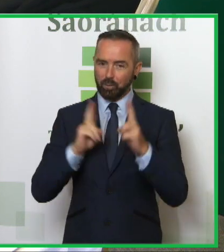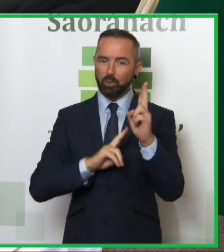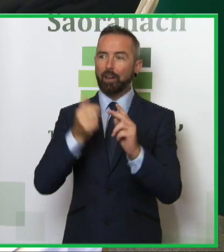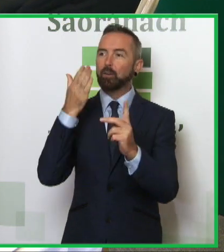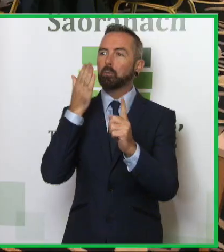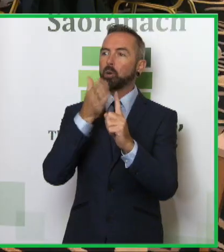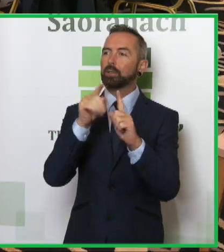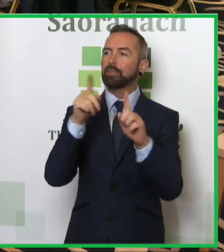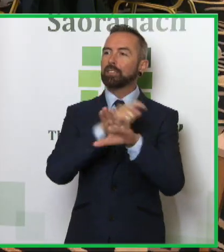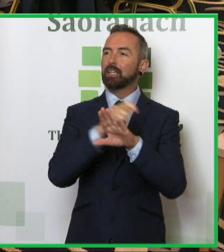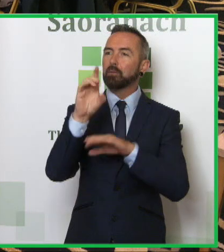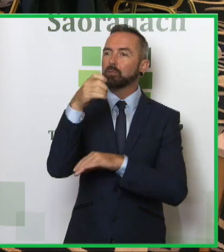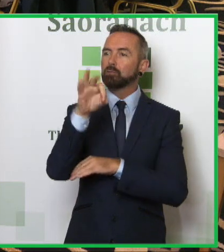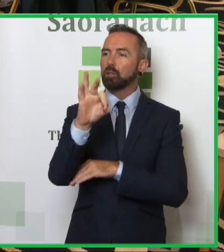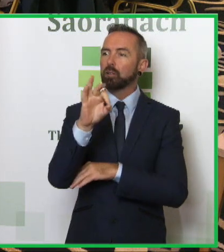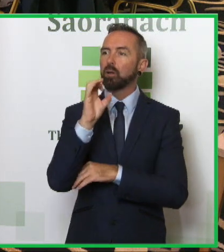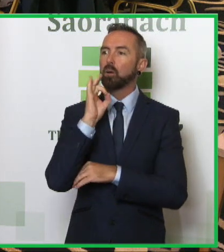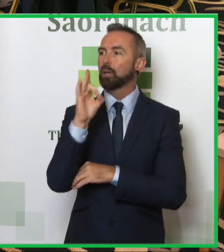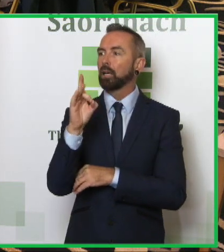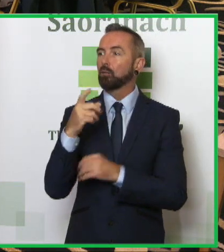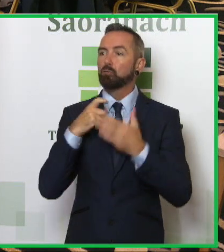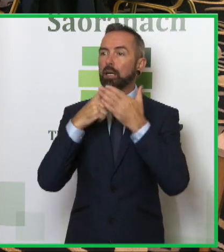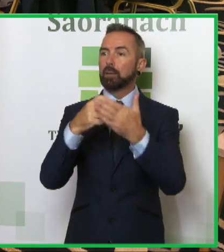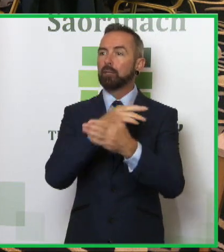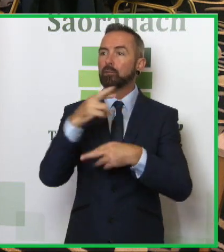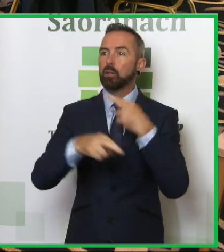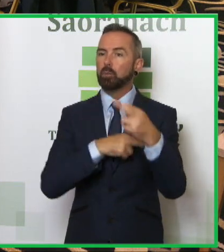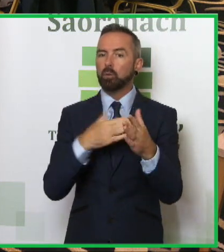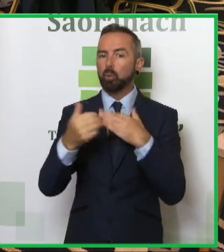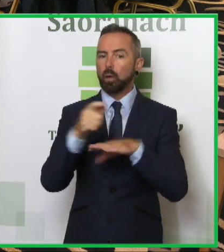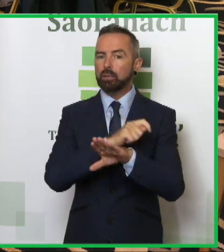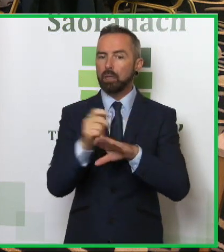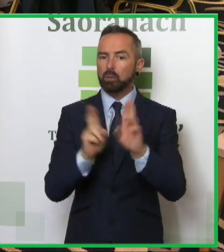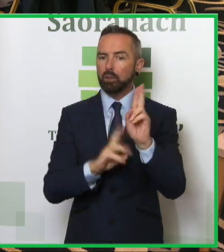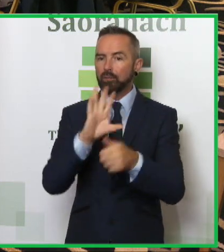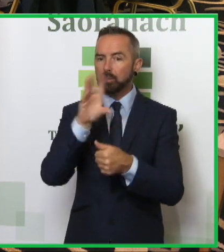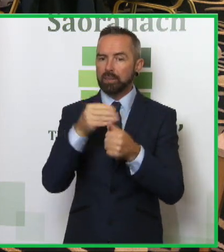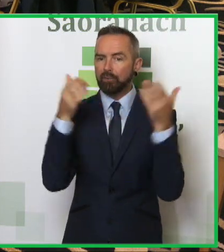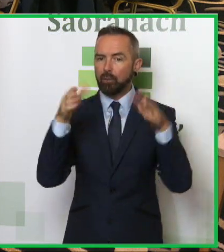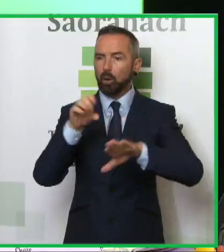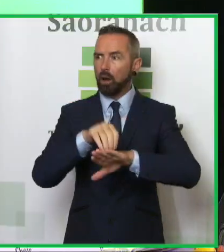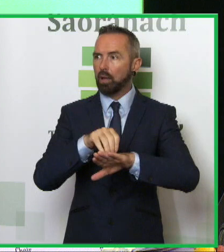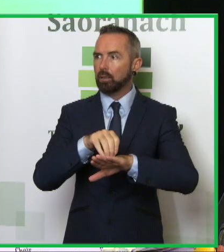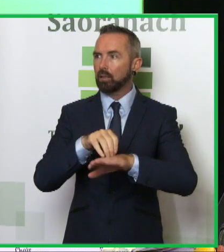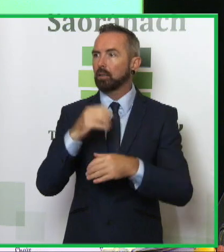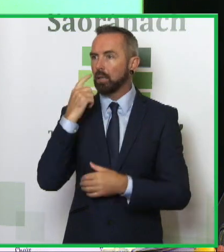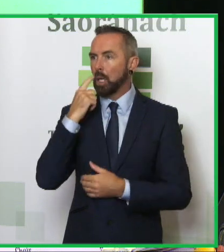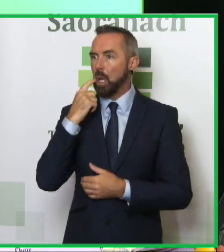other types of drugs. Can I just suggestions from the room? What type of drugs do you think we should give specific attention